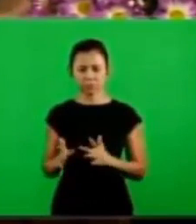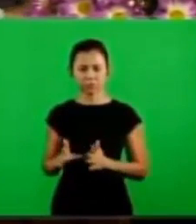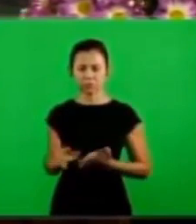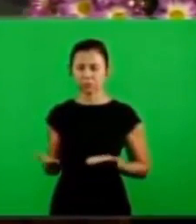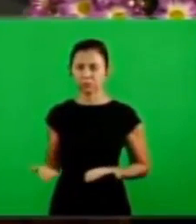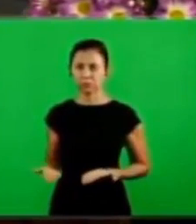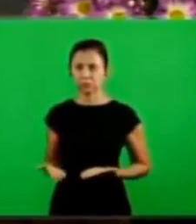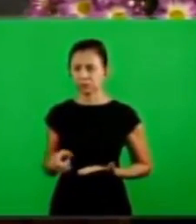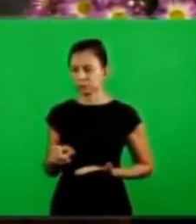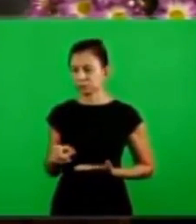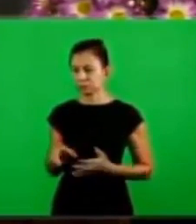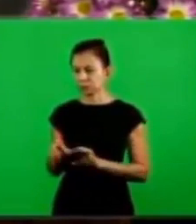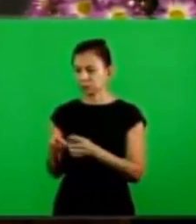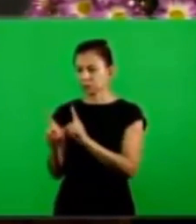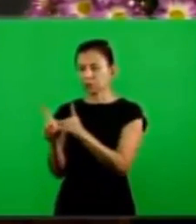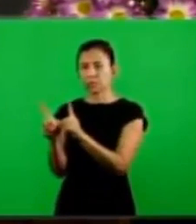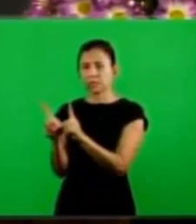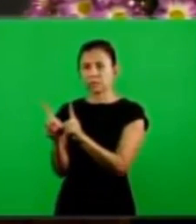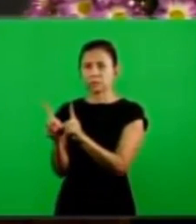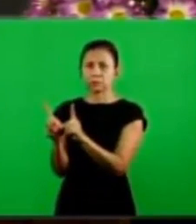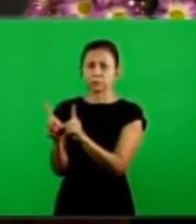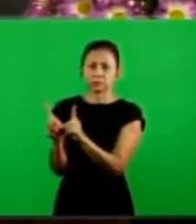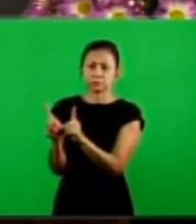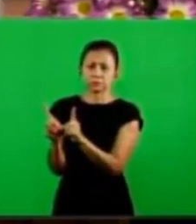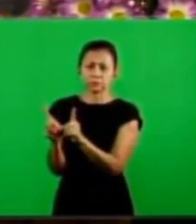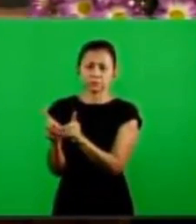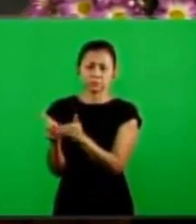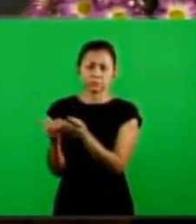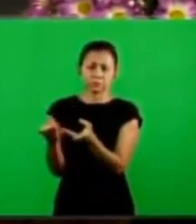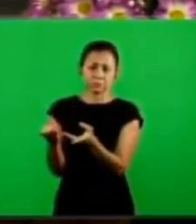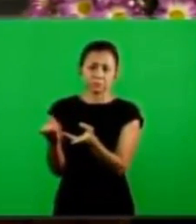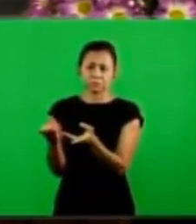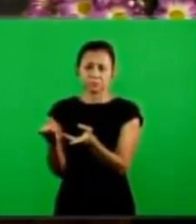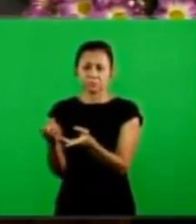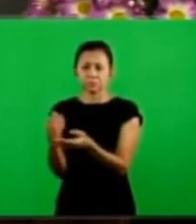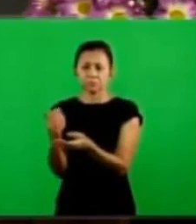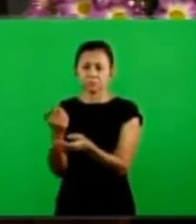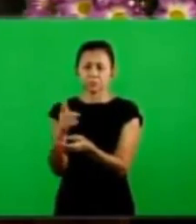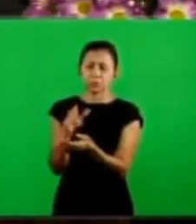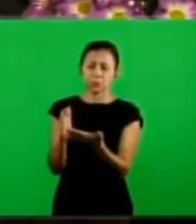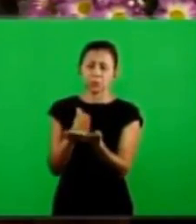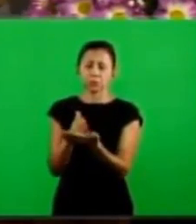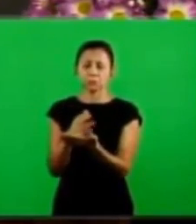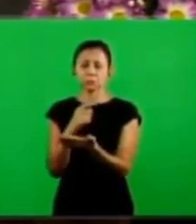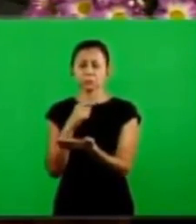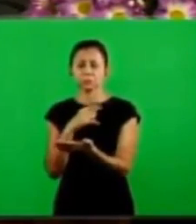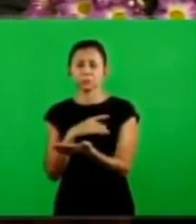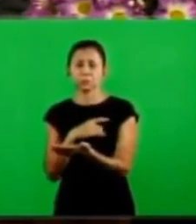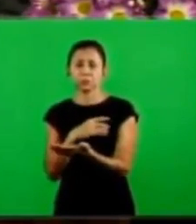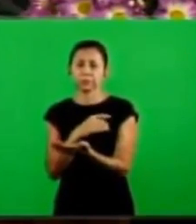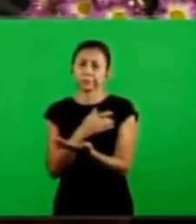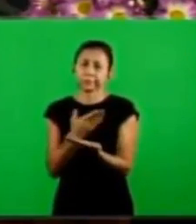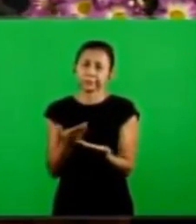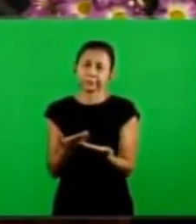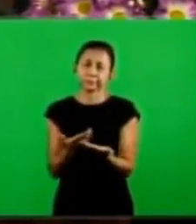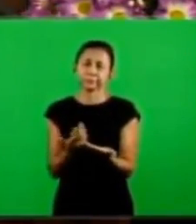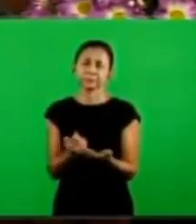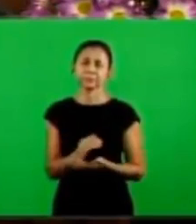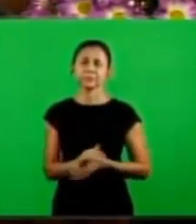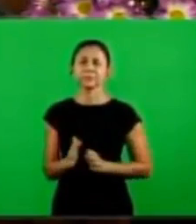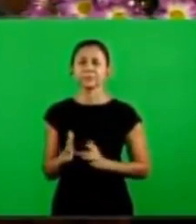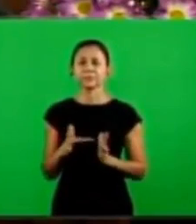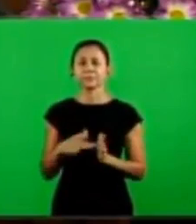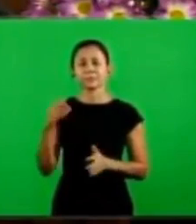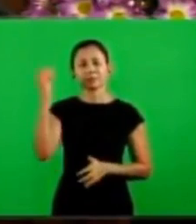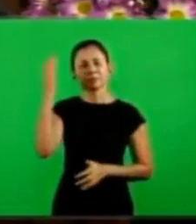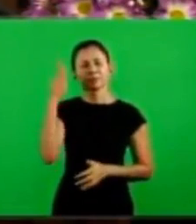Mary was looking for the body. The disciples didn't recognize. The other ones were afflicted